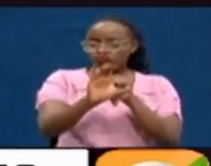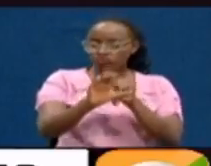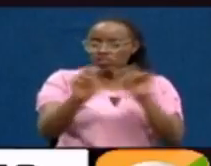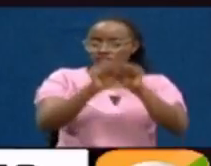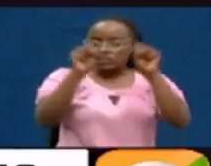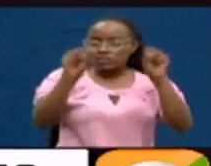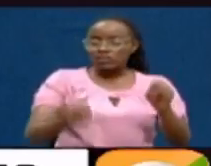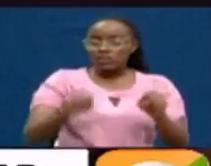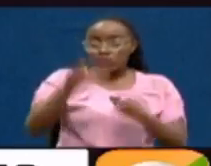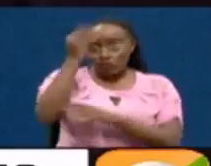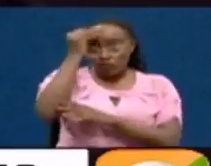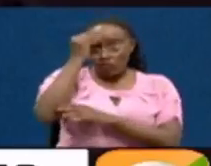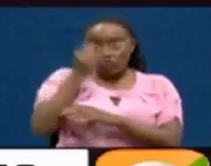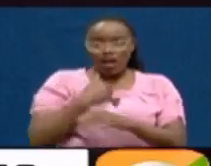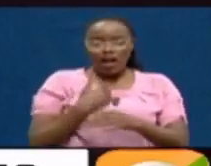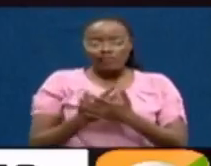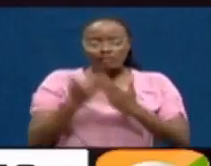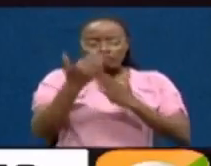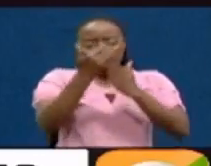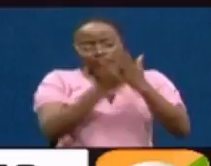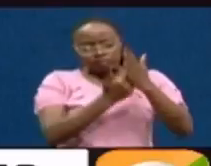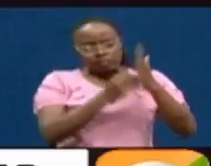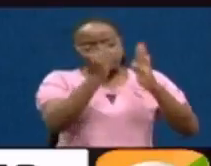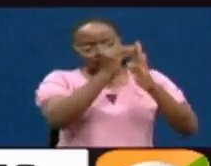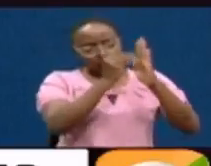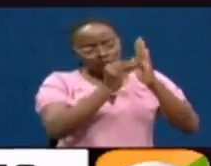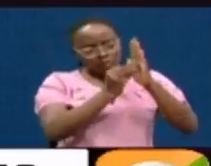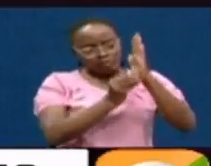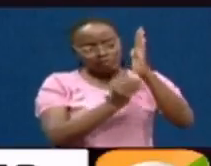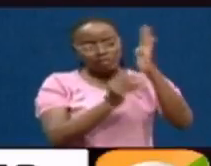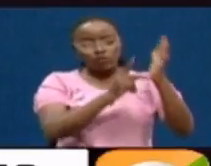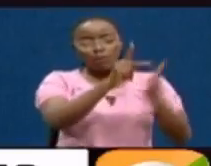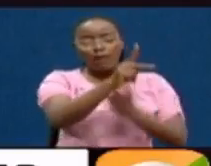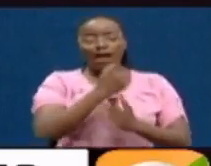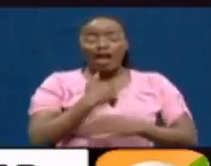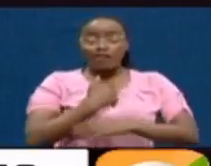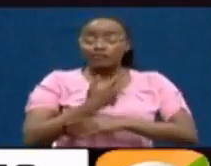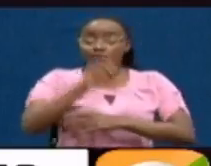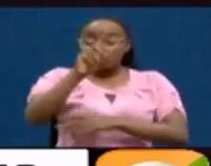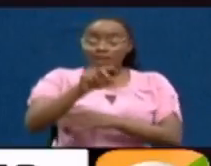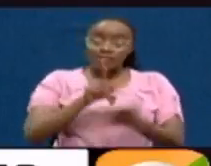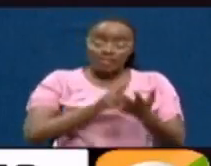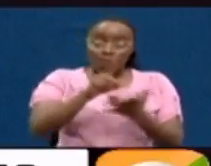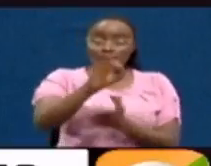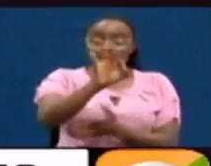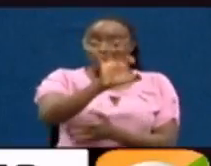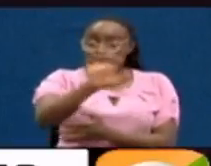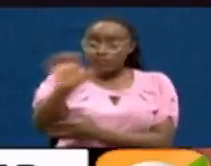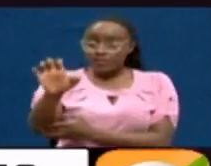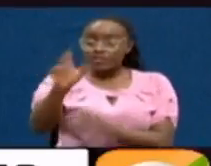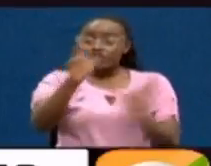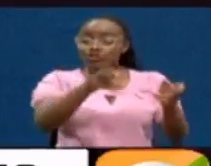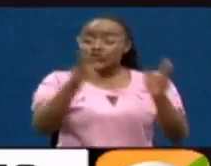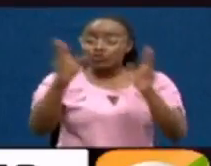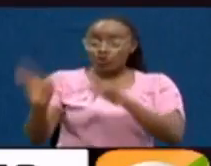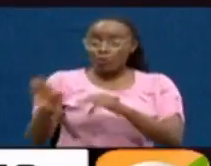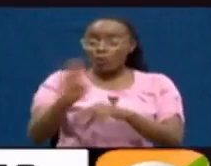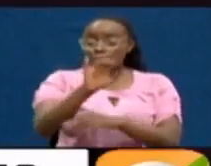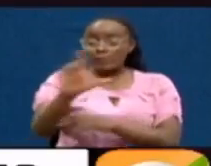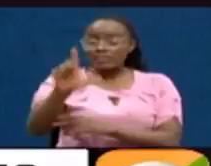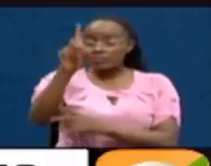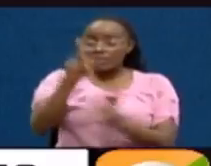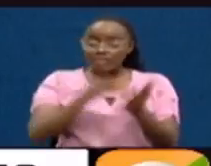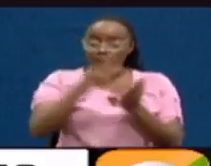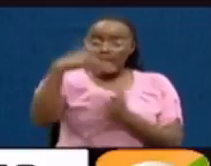system of education. You have like a whole list of books to buy. Then there's school fees to be paid. And there is the normal, usual bills to be paid